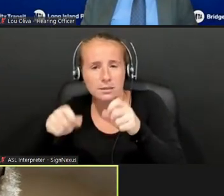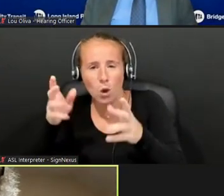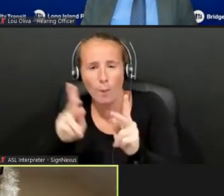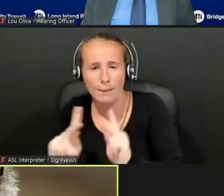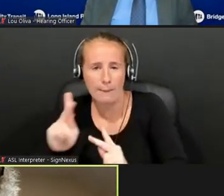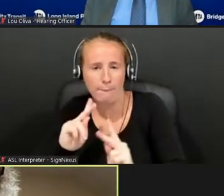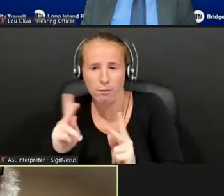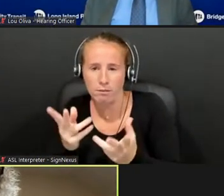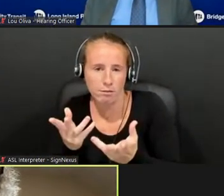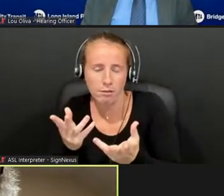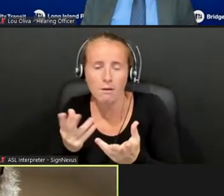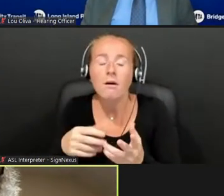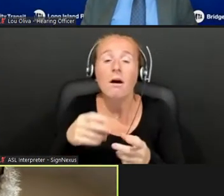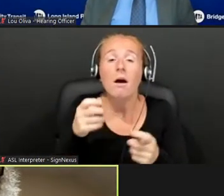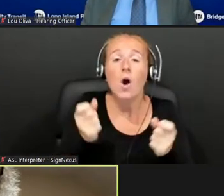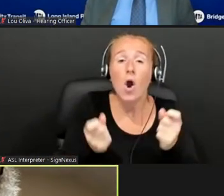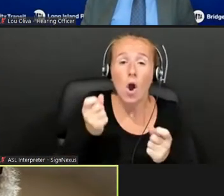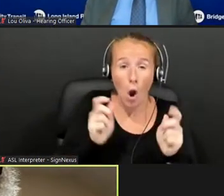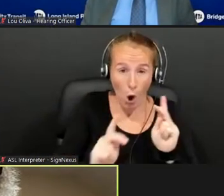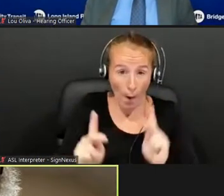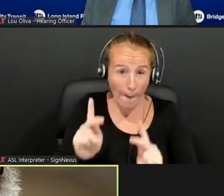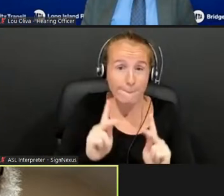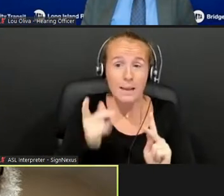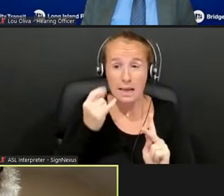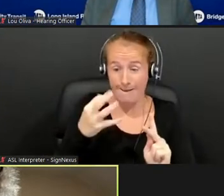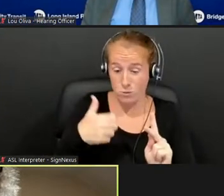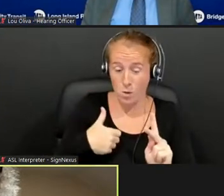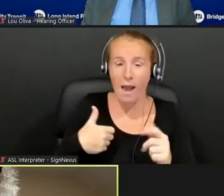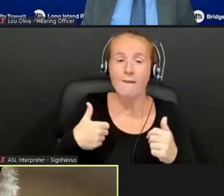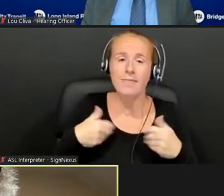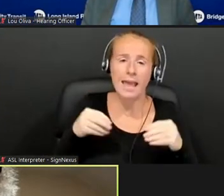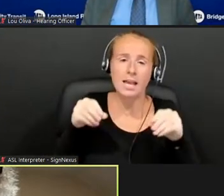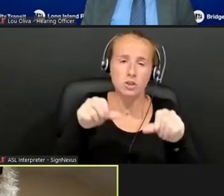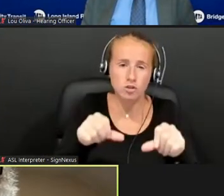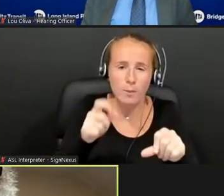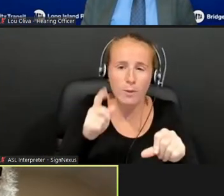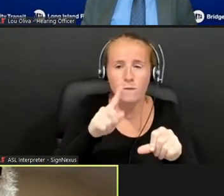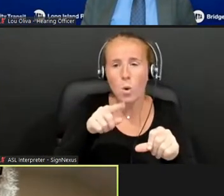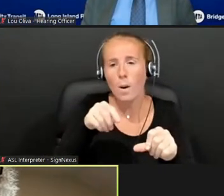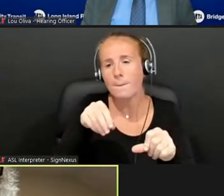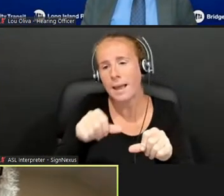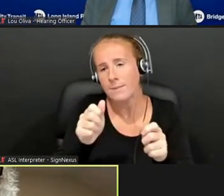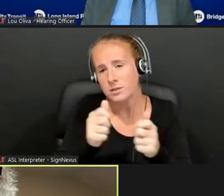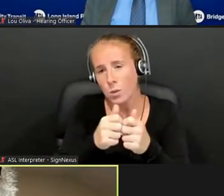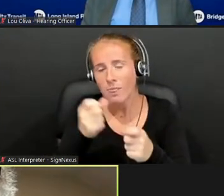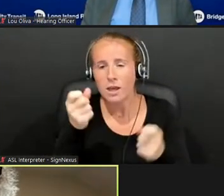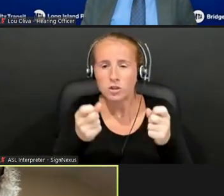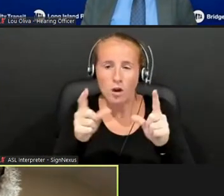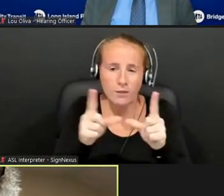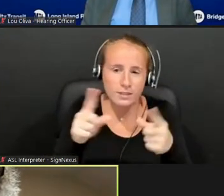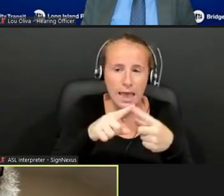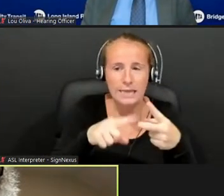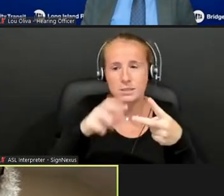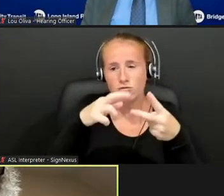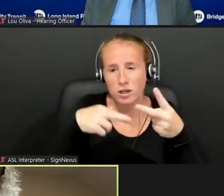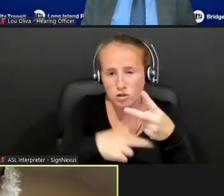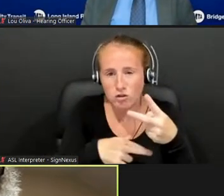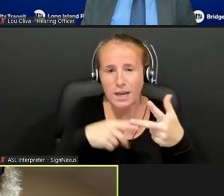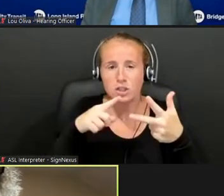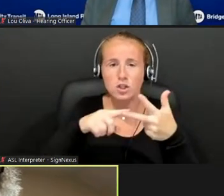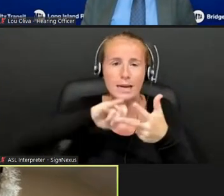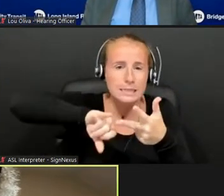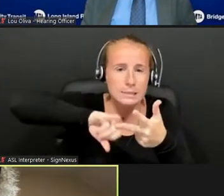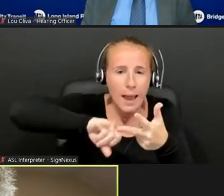automobile owners contribute to city and transportation costs with payments from driver's licenses registrations inspections